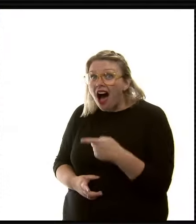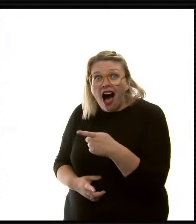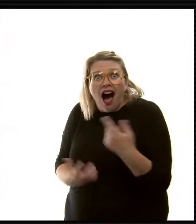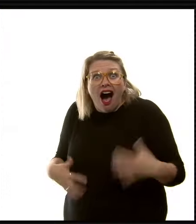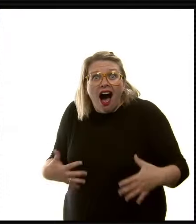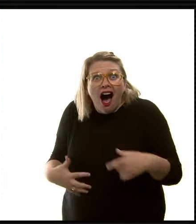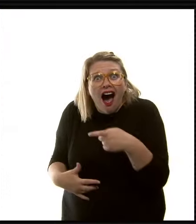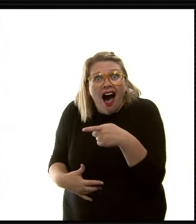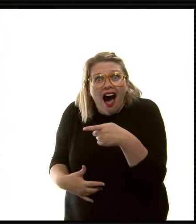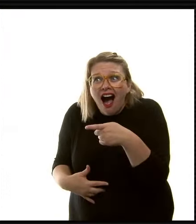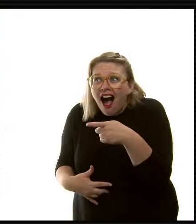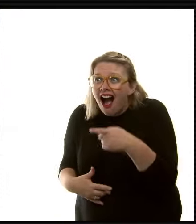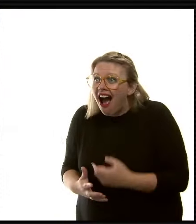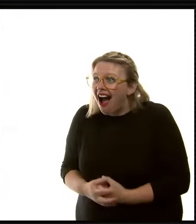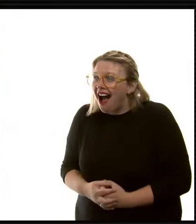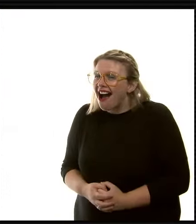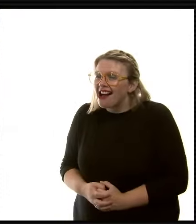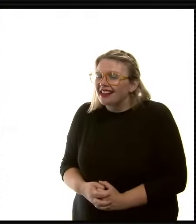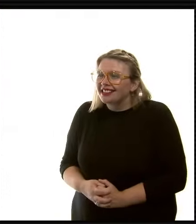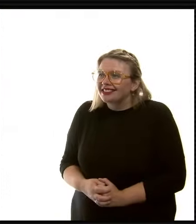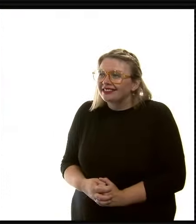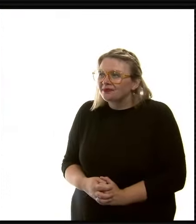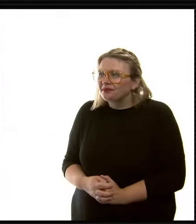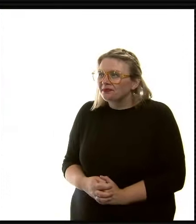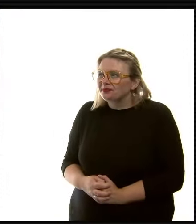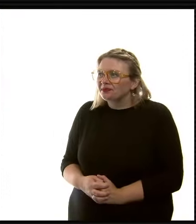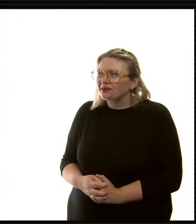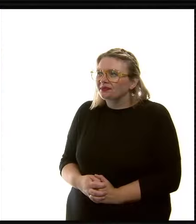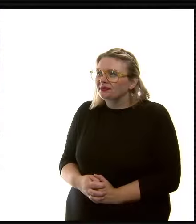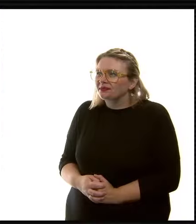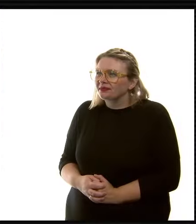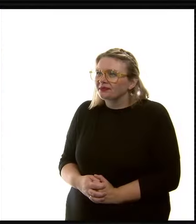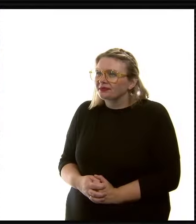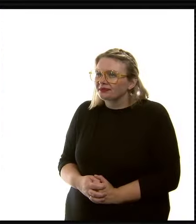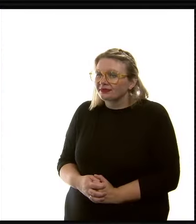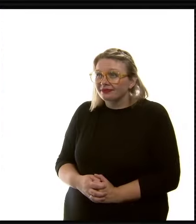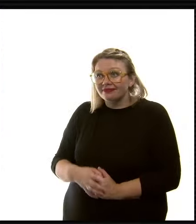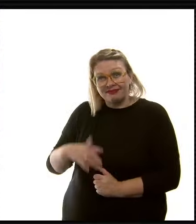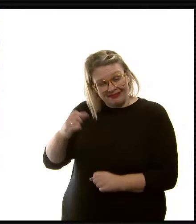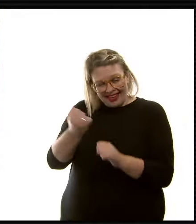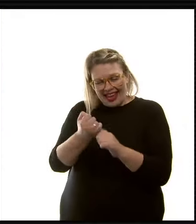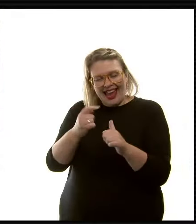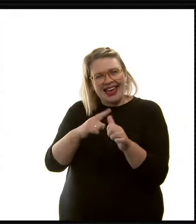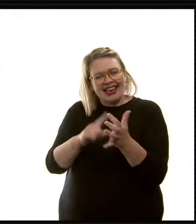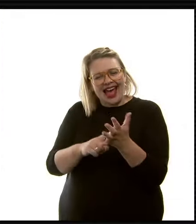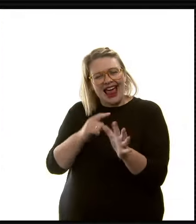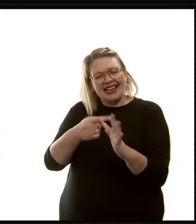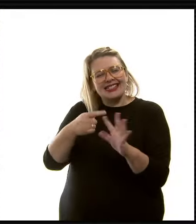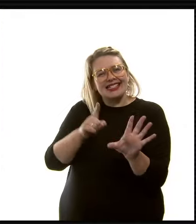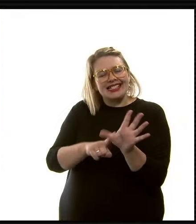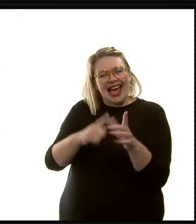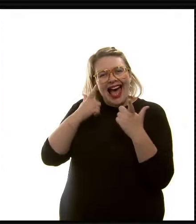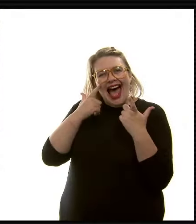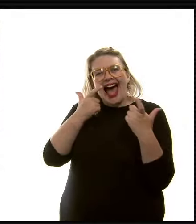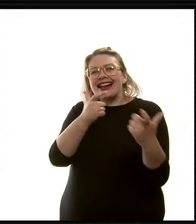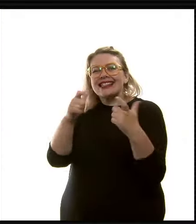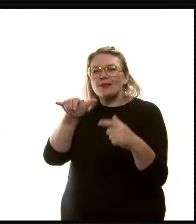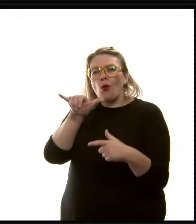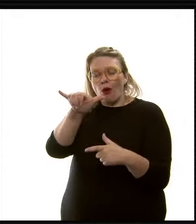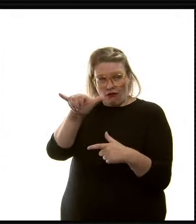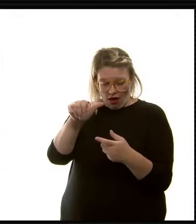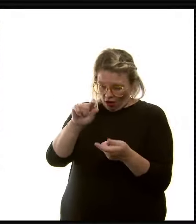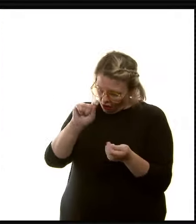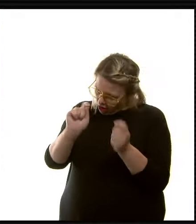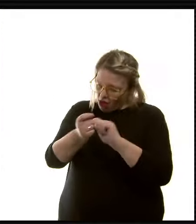Oh, this is amazing. This is a complete reimagining of the Galaxy Explorer. You have things like the arrow that we built using